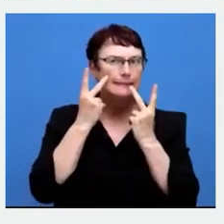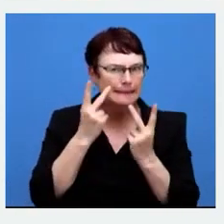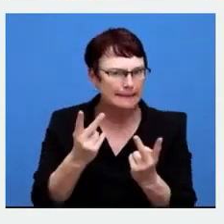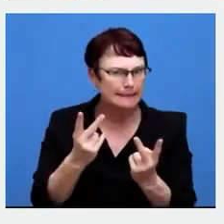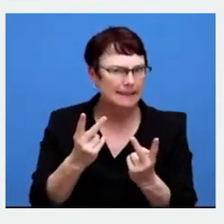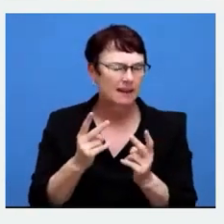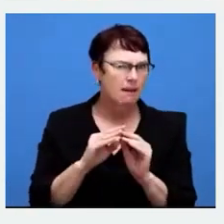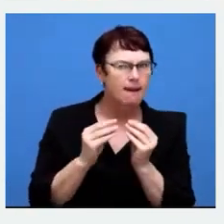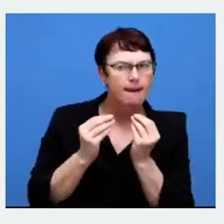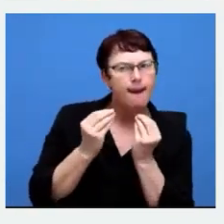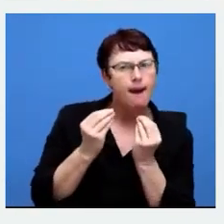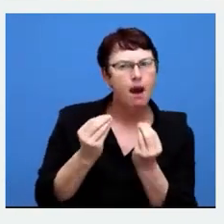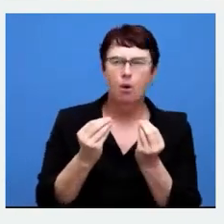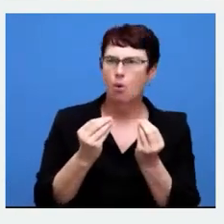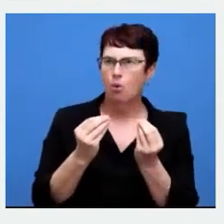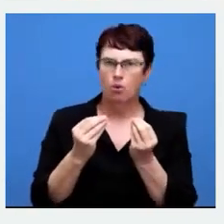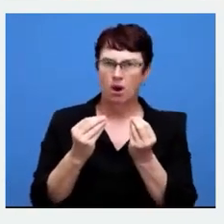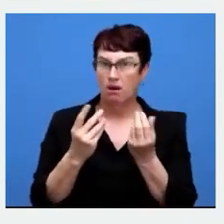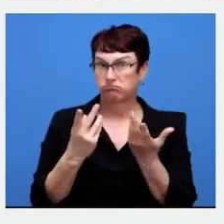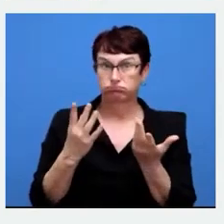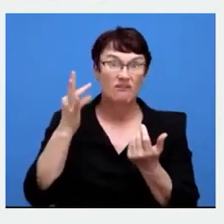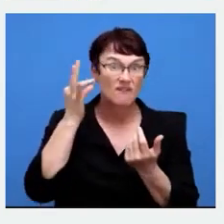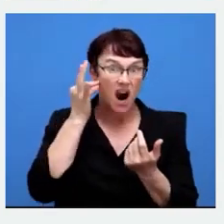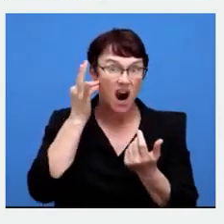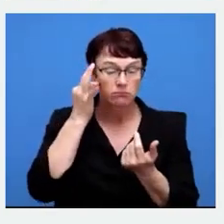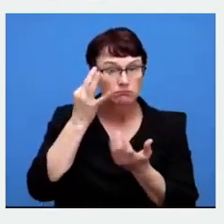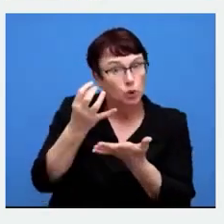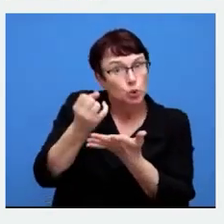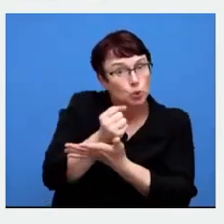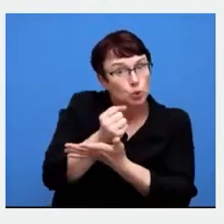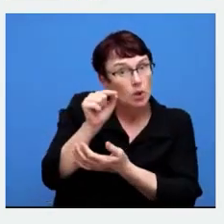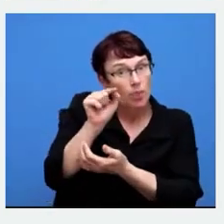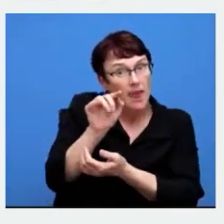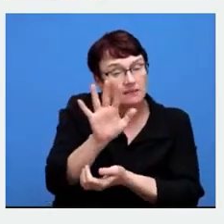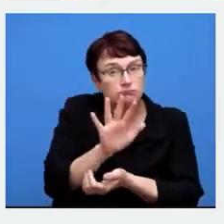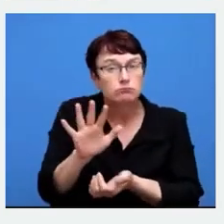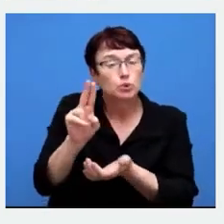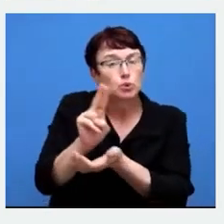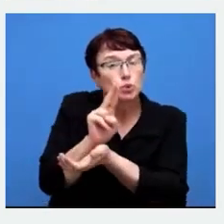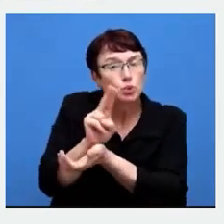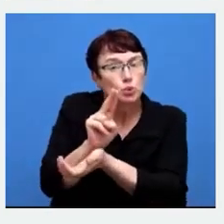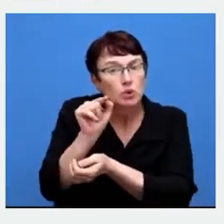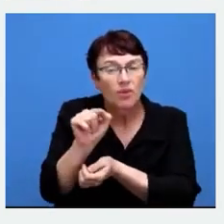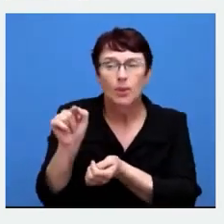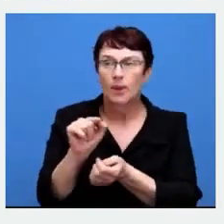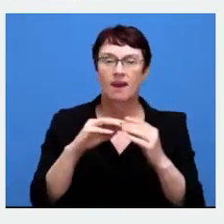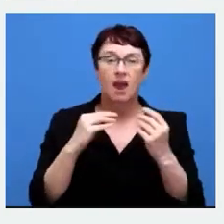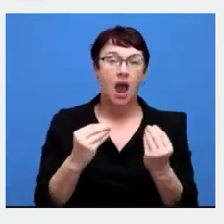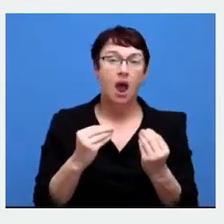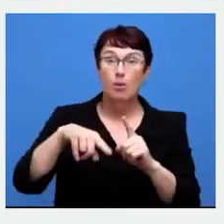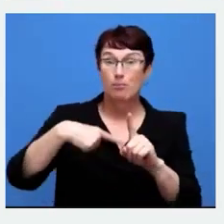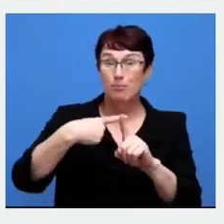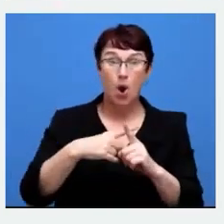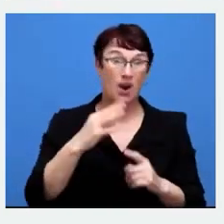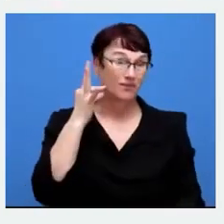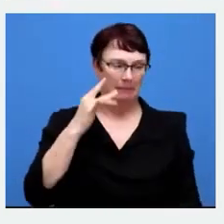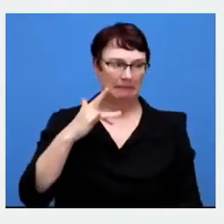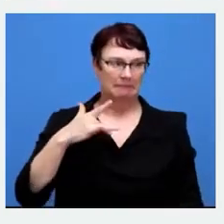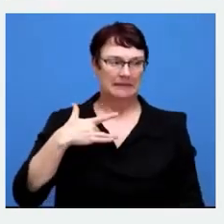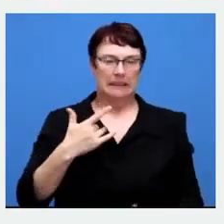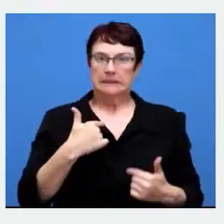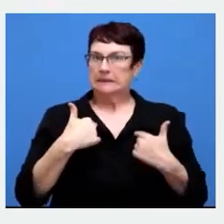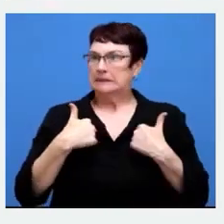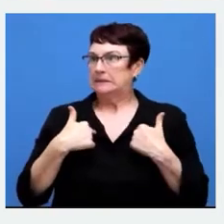insecurity, addressing the issue of, you know, the perception of insecurity that women and gender minority feel.